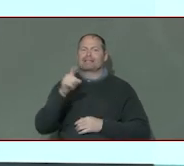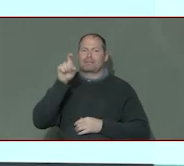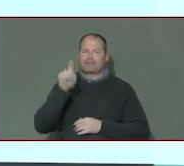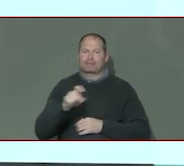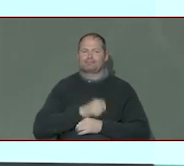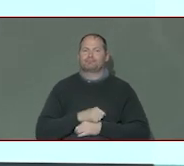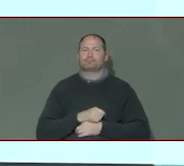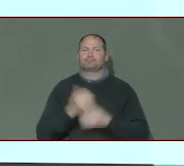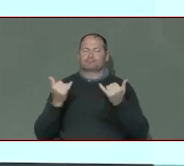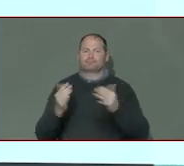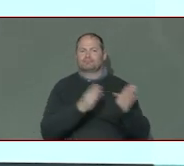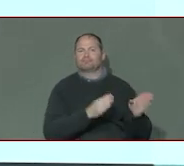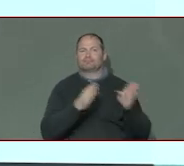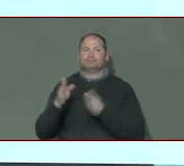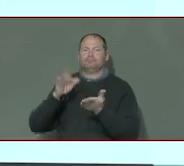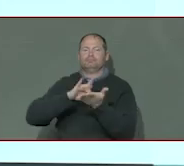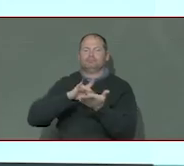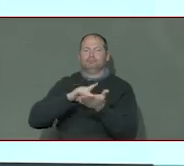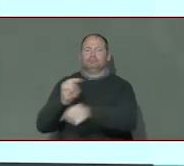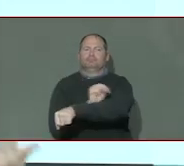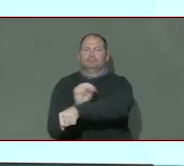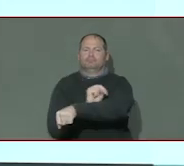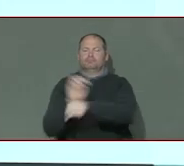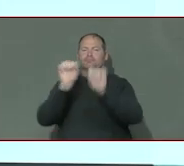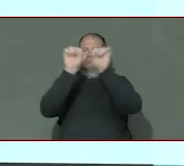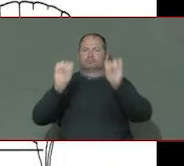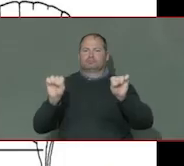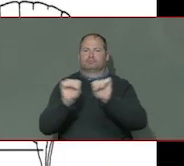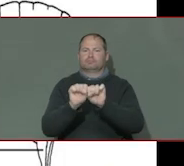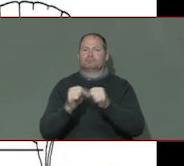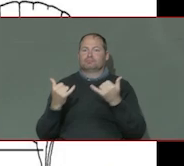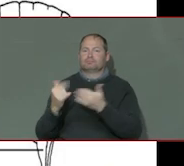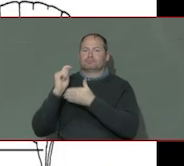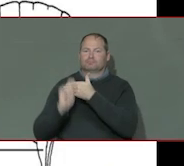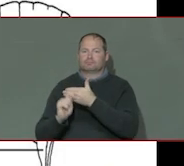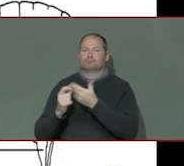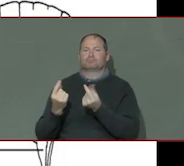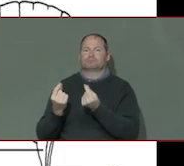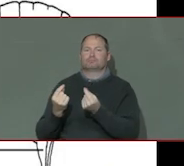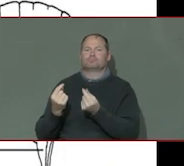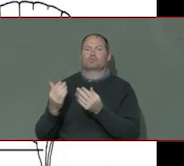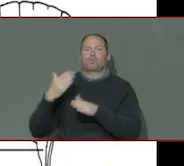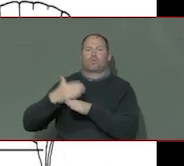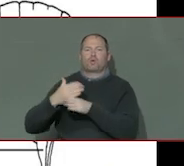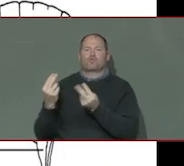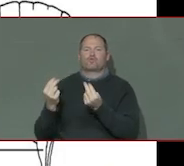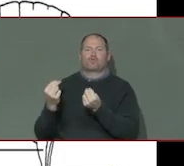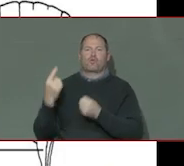Okay, then we go to the central nervous system. Central nervous system you have done in this term, it's new work, or not new work, but it's fresh.